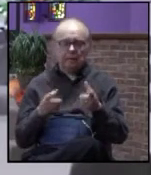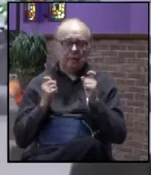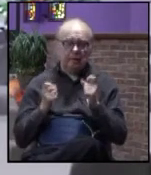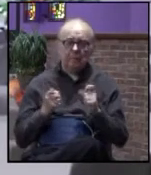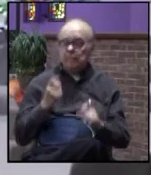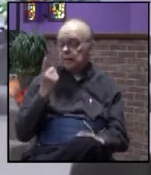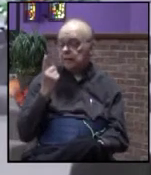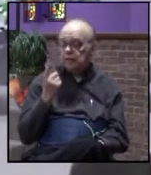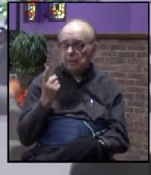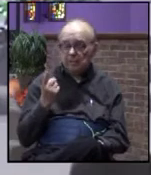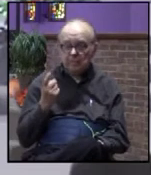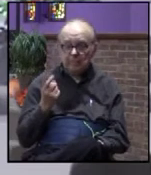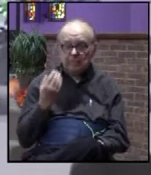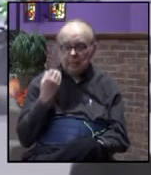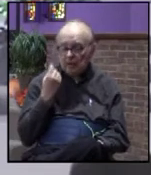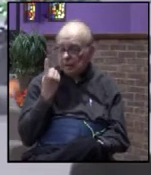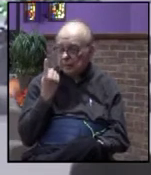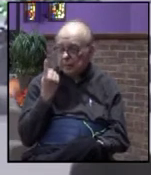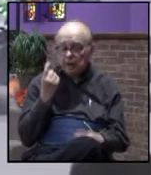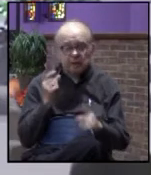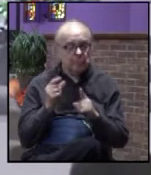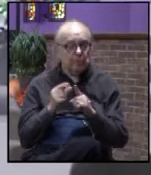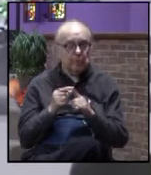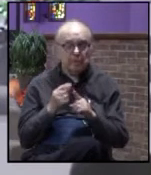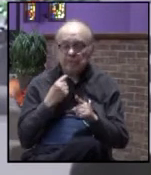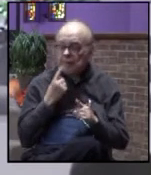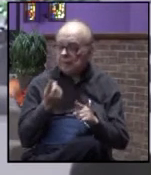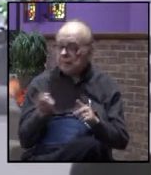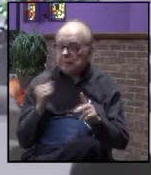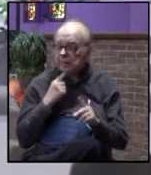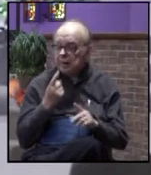you realize, I don't understand a word they're saying.